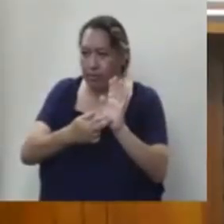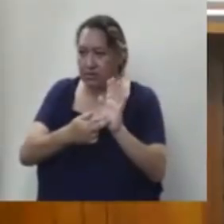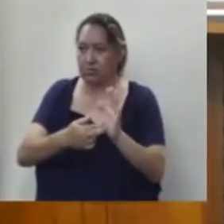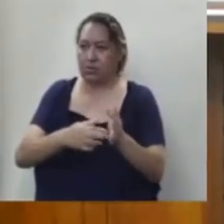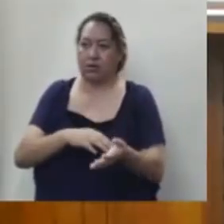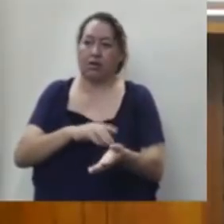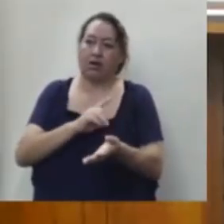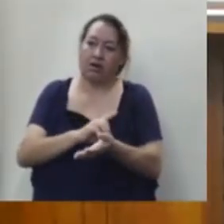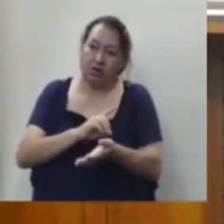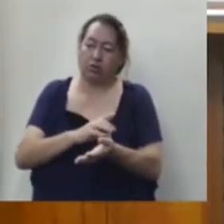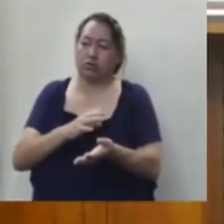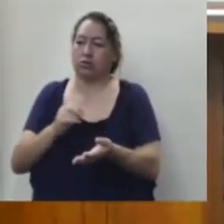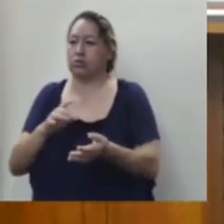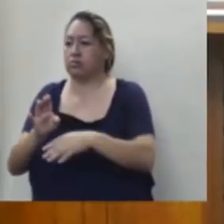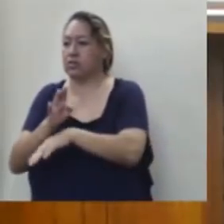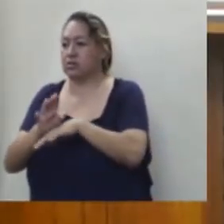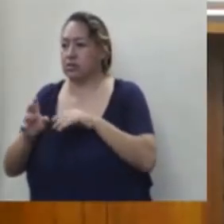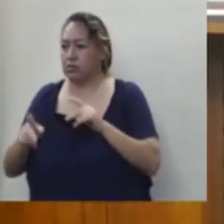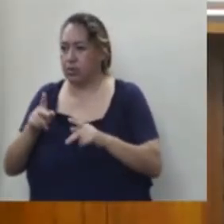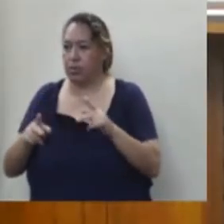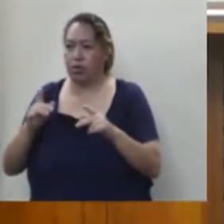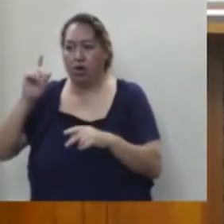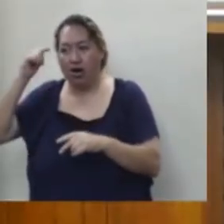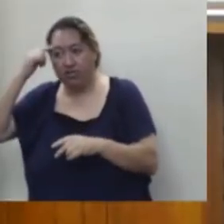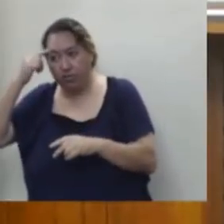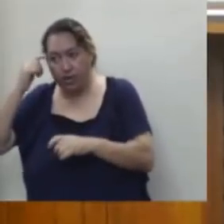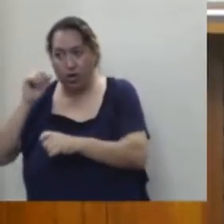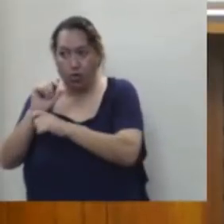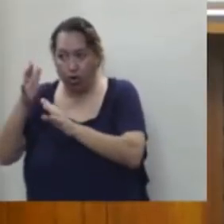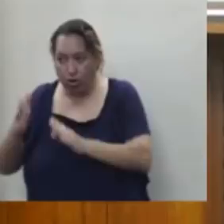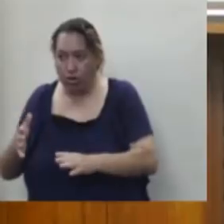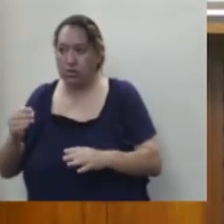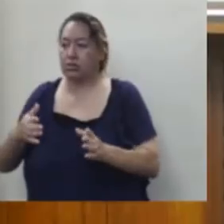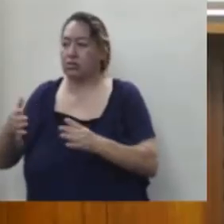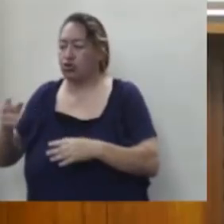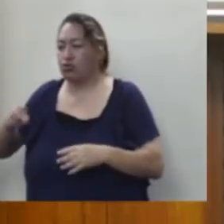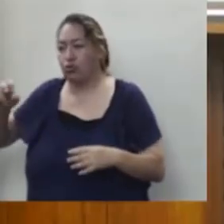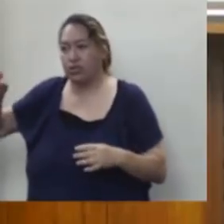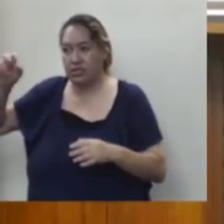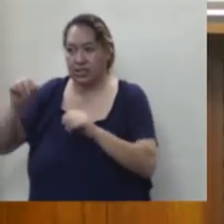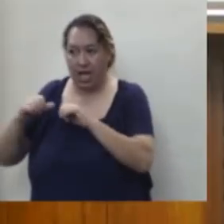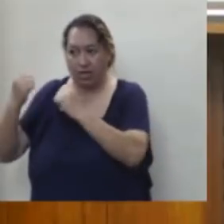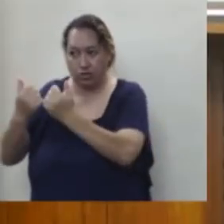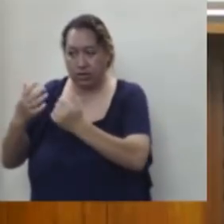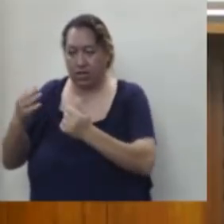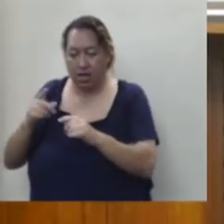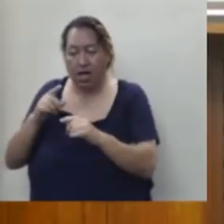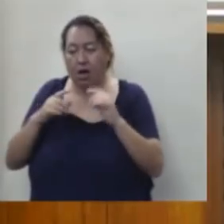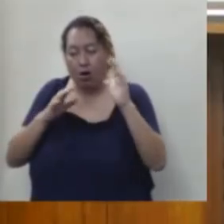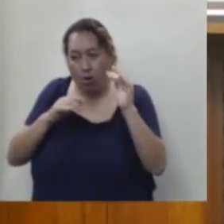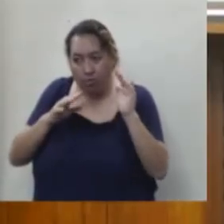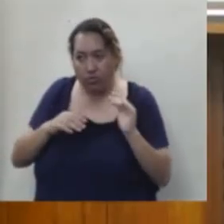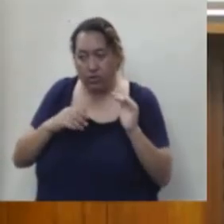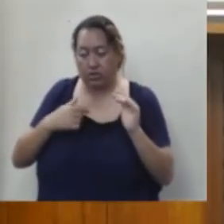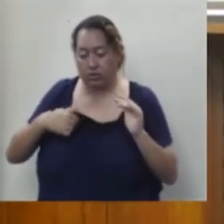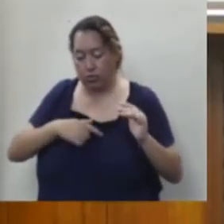people, our government agencies, our tourist agencies, and hopefully as we move forward with